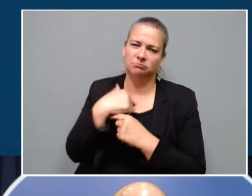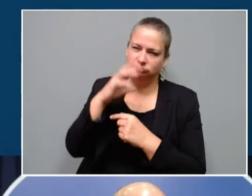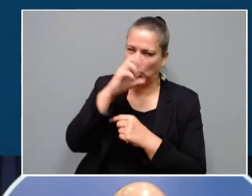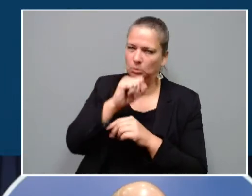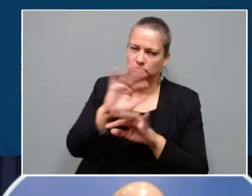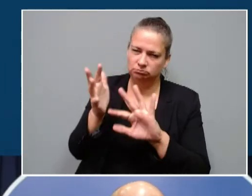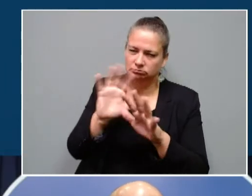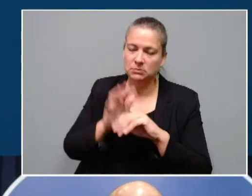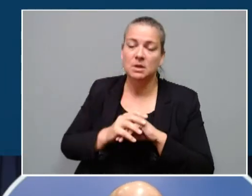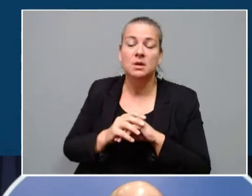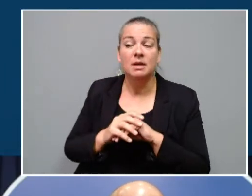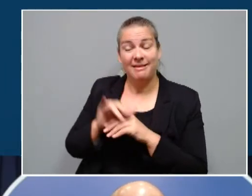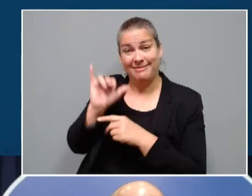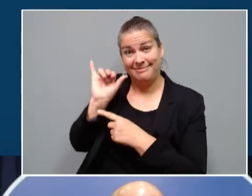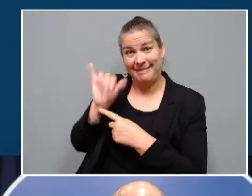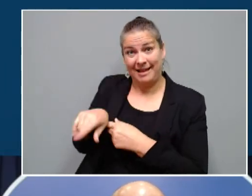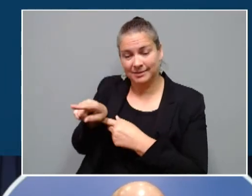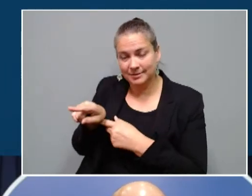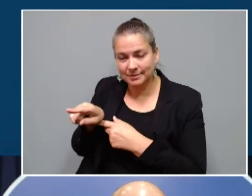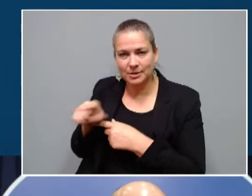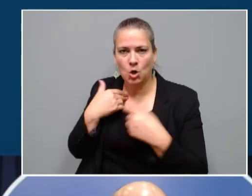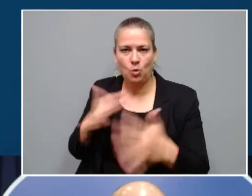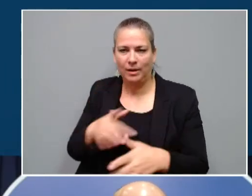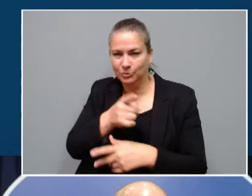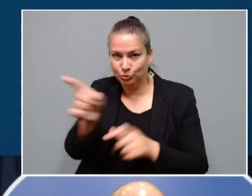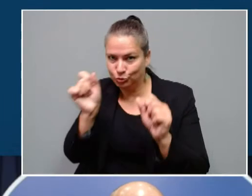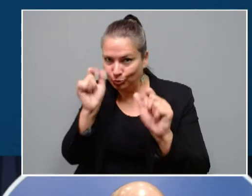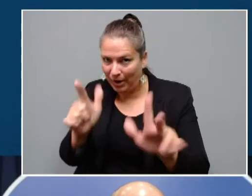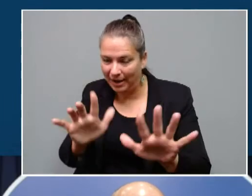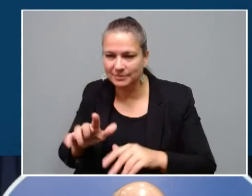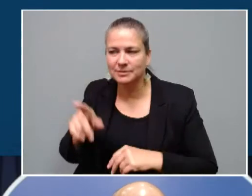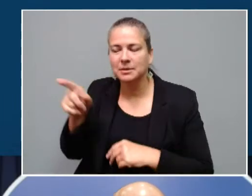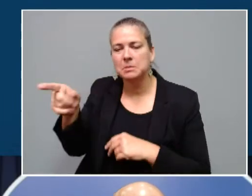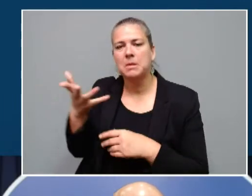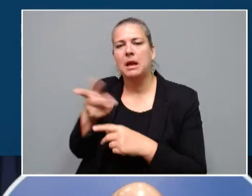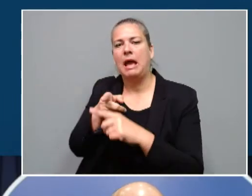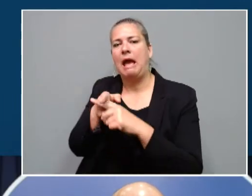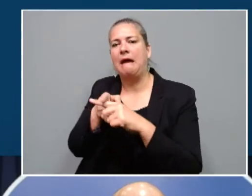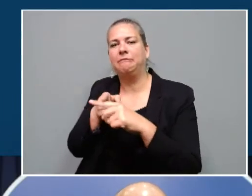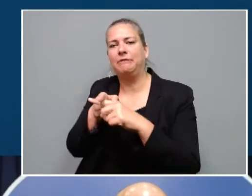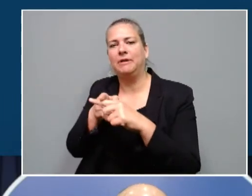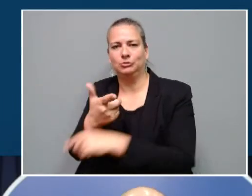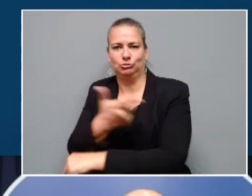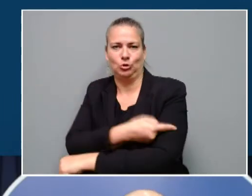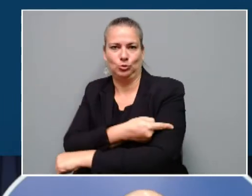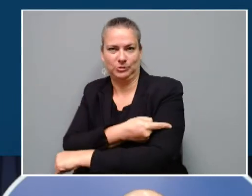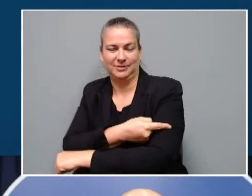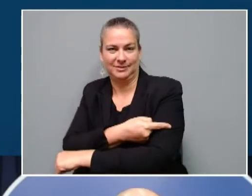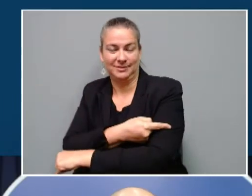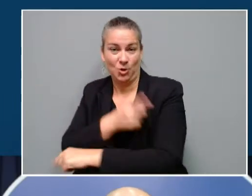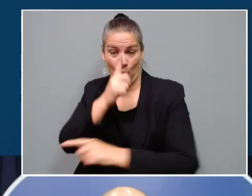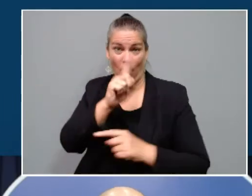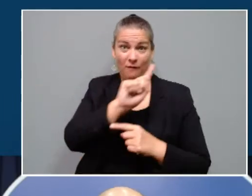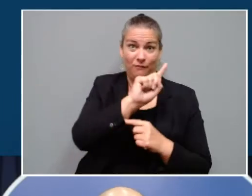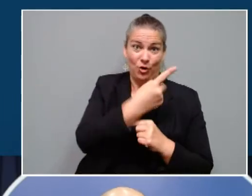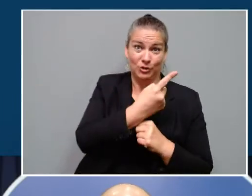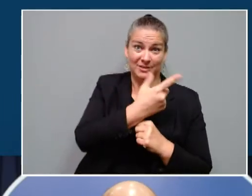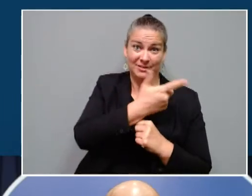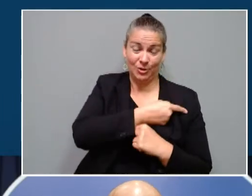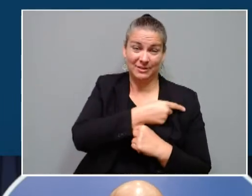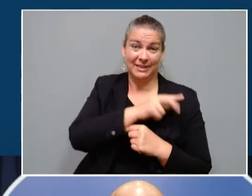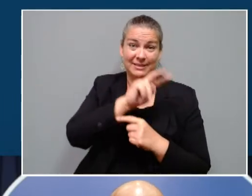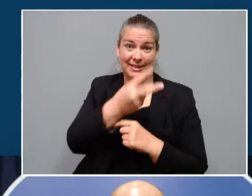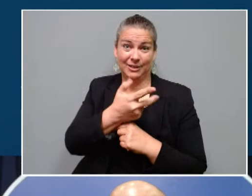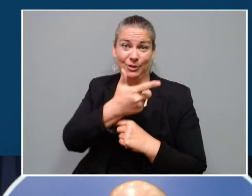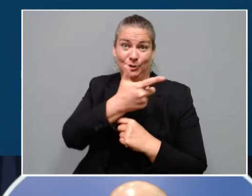most people, just so you're not surprised, will be a half dose compared to the first 2 doses you received. And that's